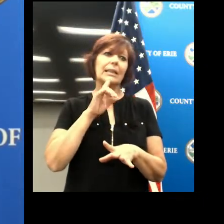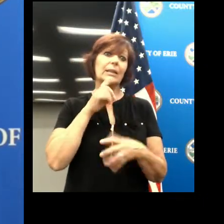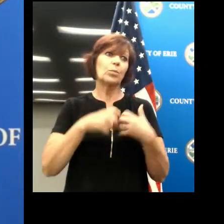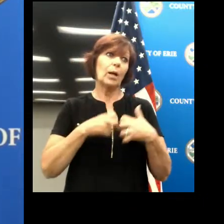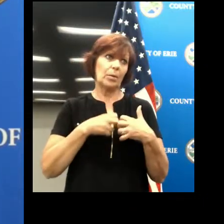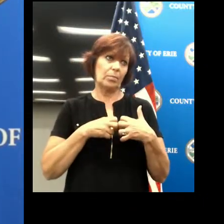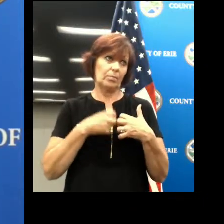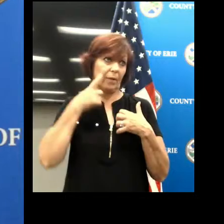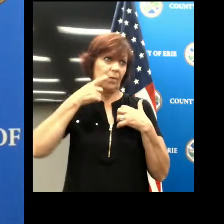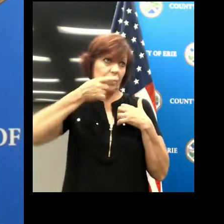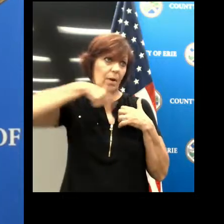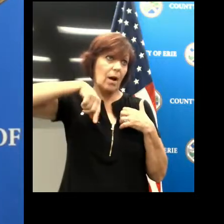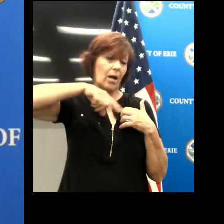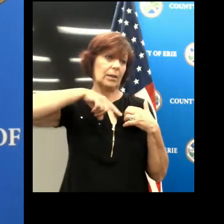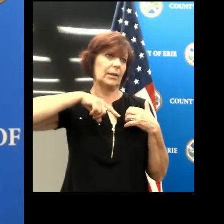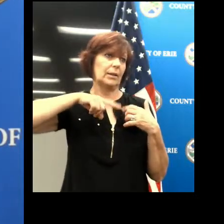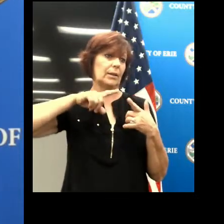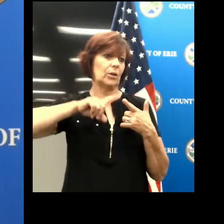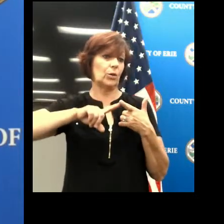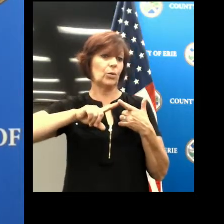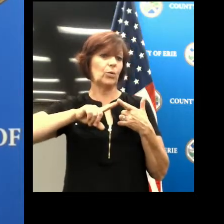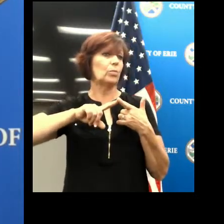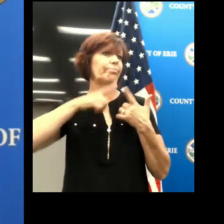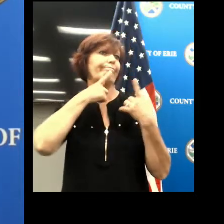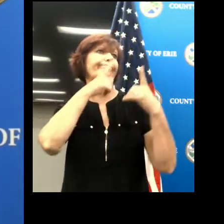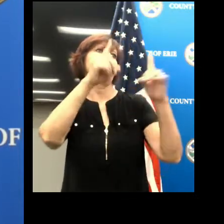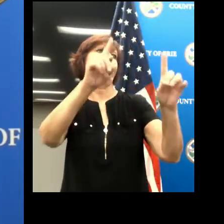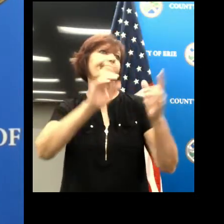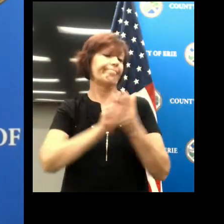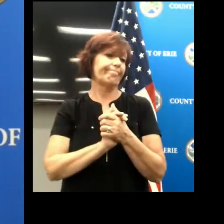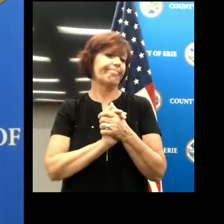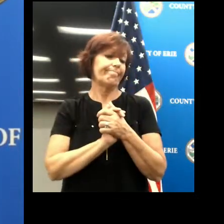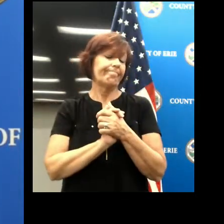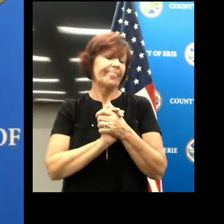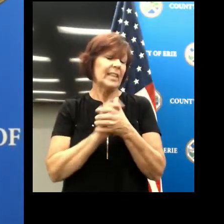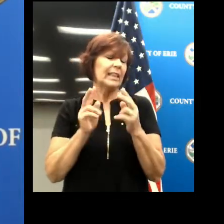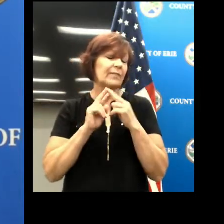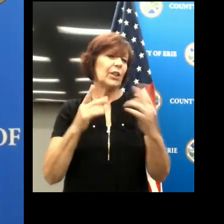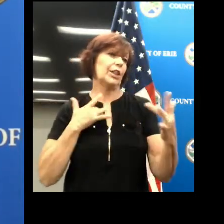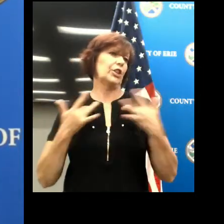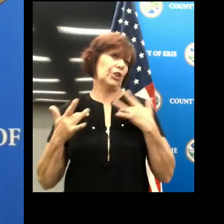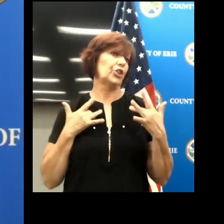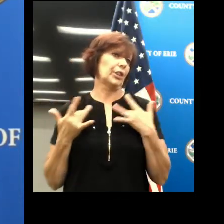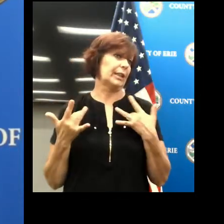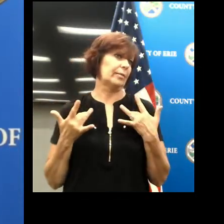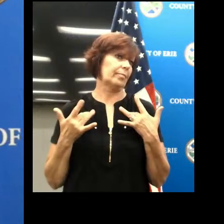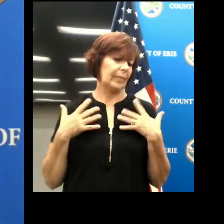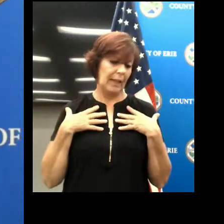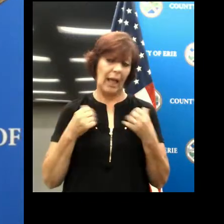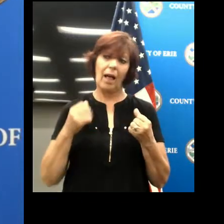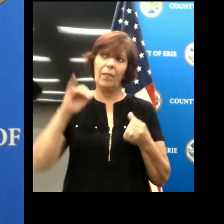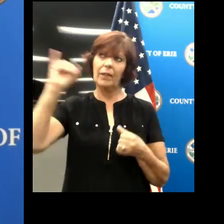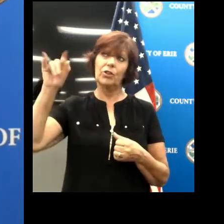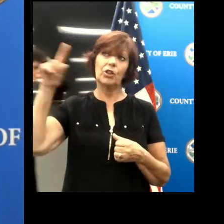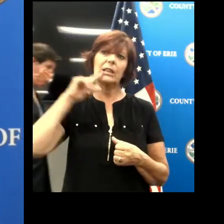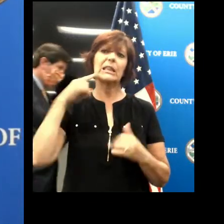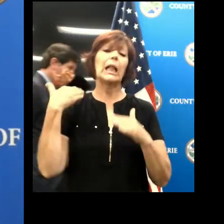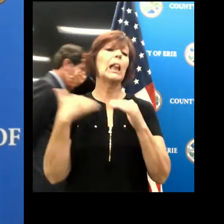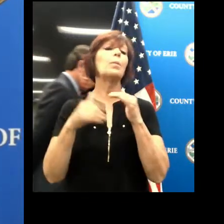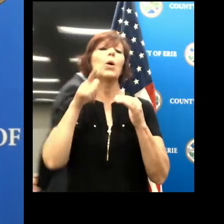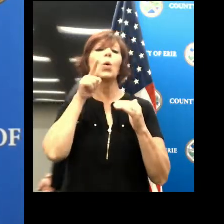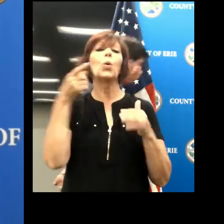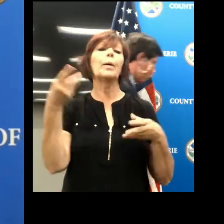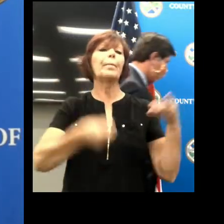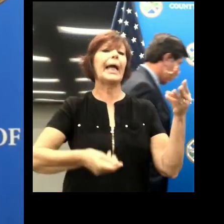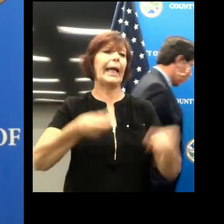problem for us being able to get to the other side. So it's very concerning to us that the health plans are limiting the type